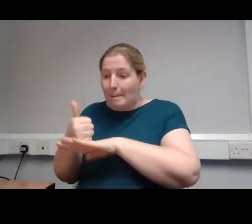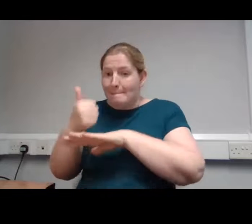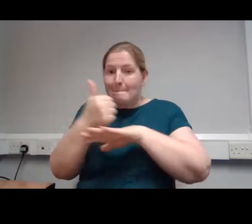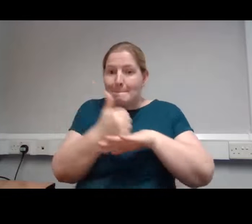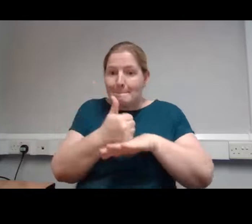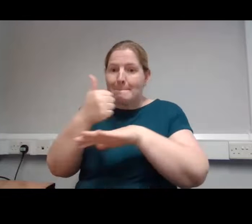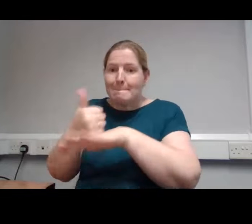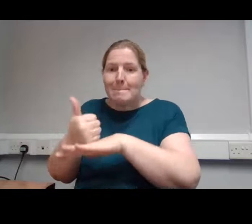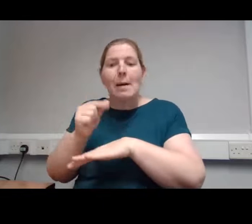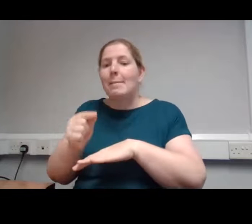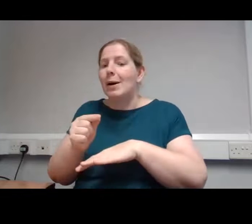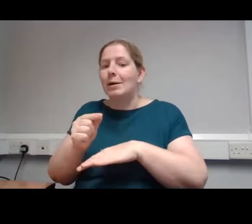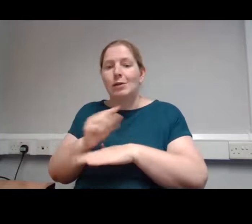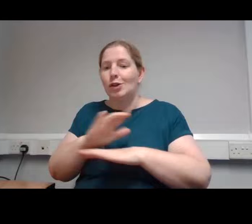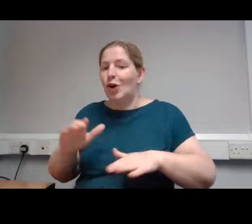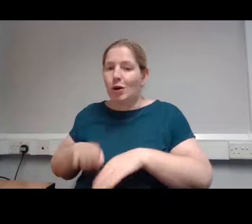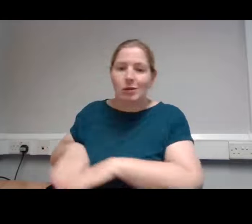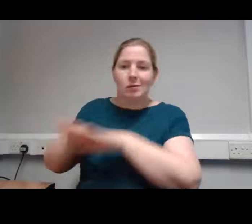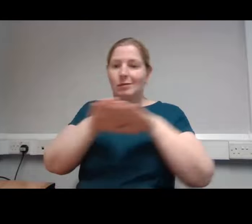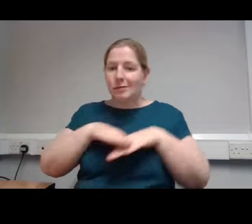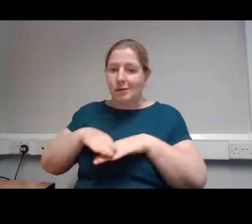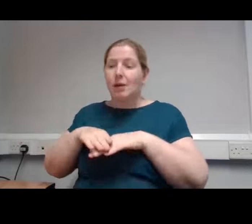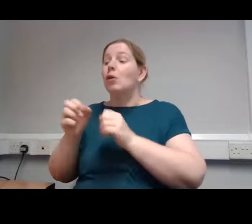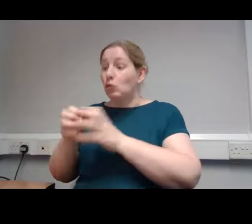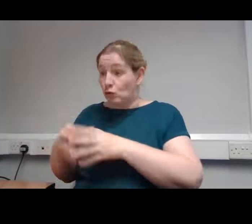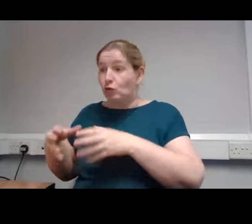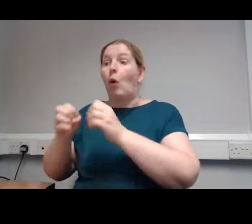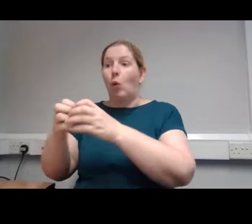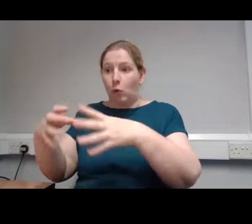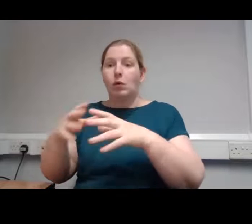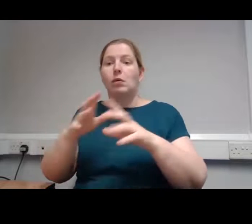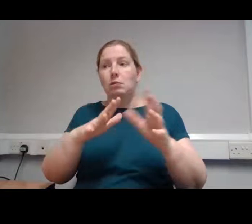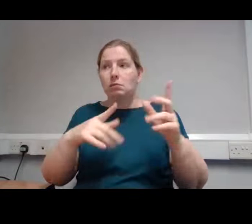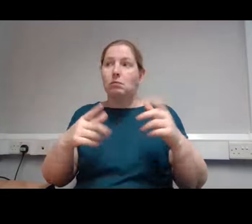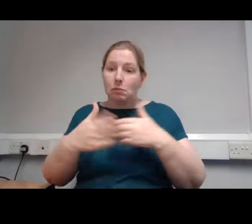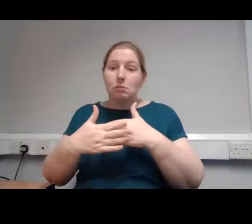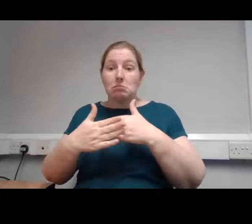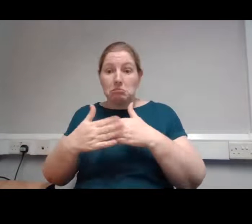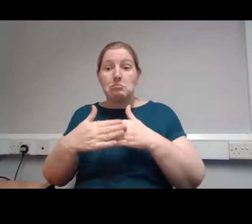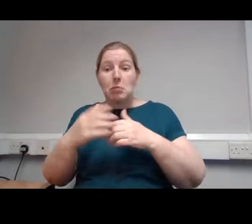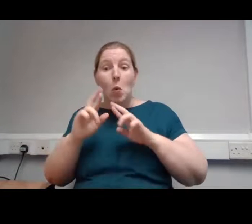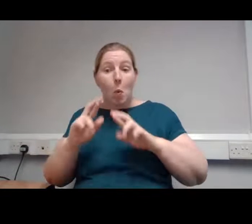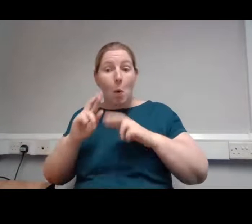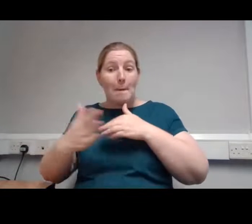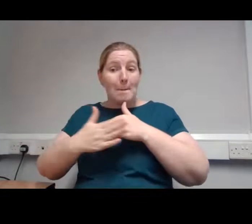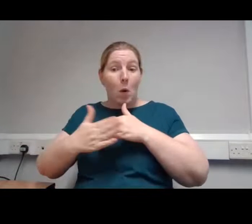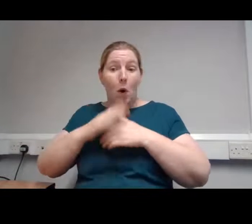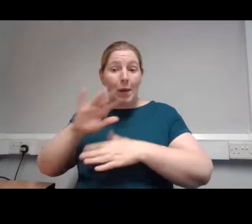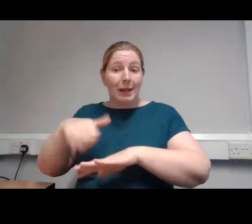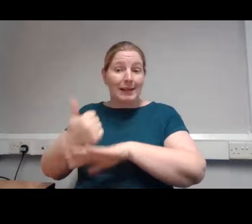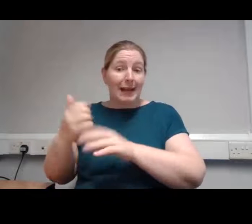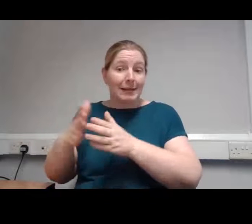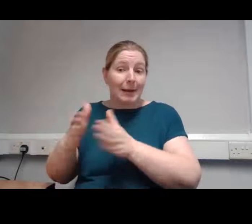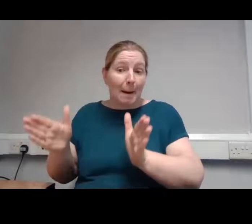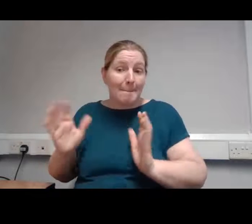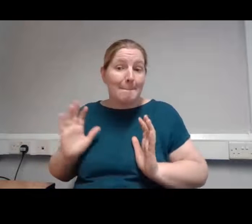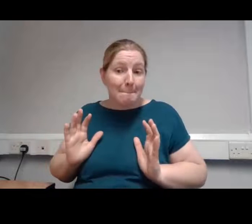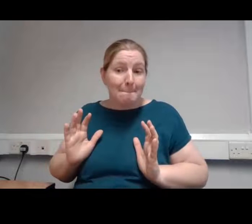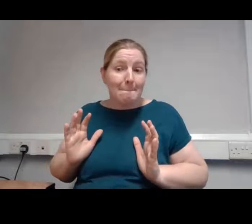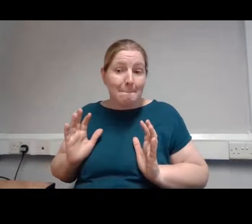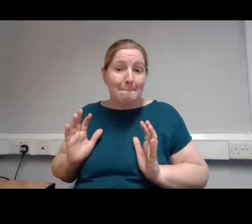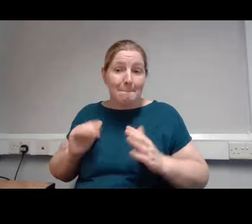equity. They are growing, and hopefully as we go further along, more and more practices